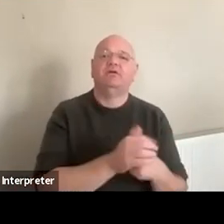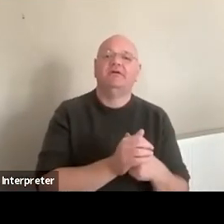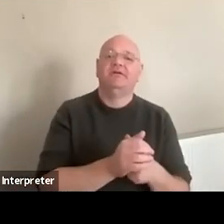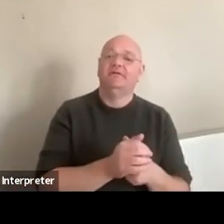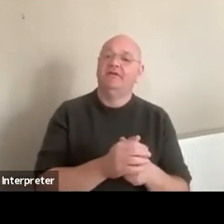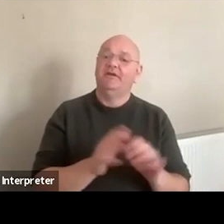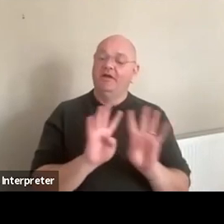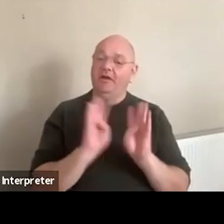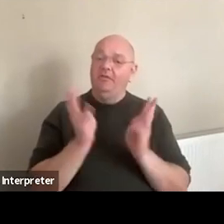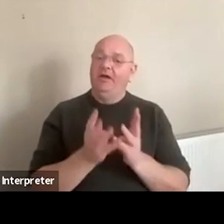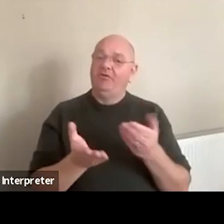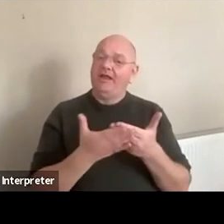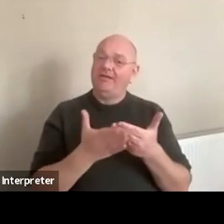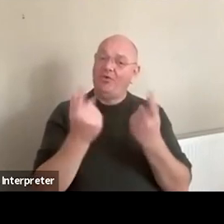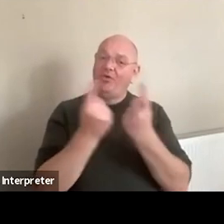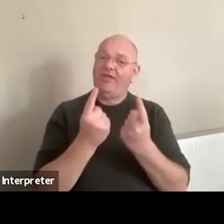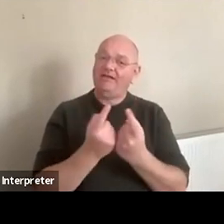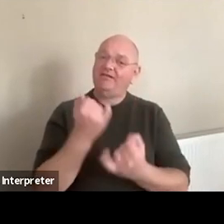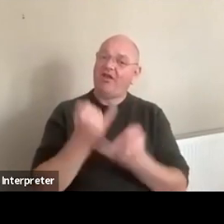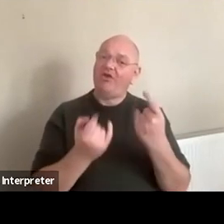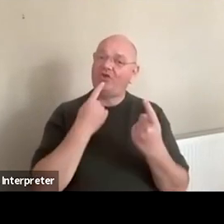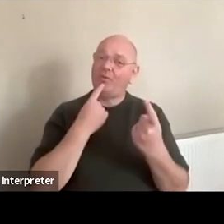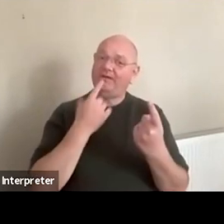panelists, anything that you want to say quickly?